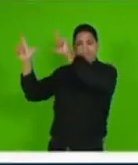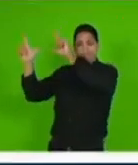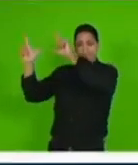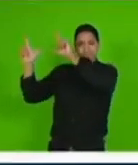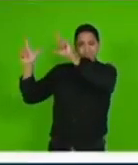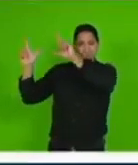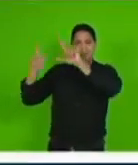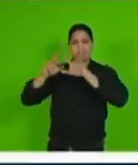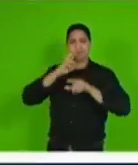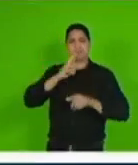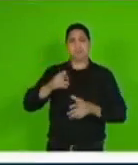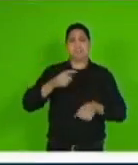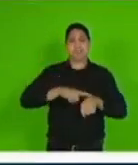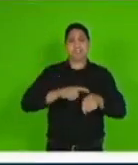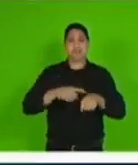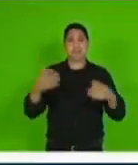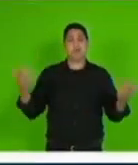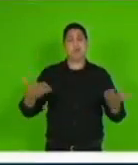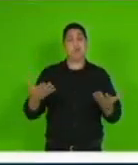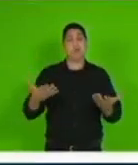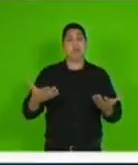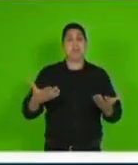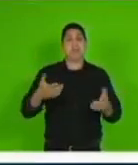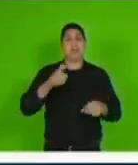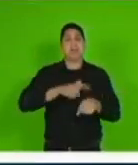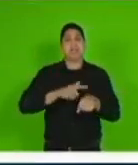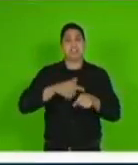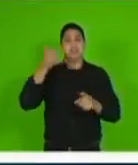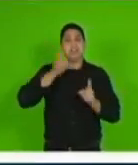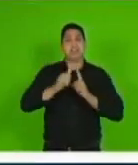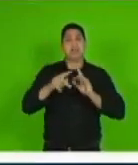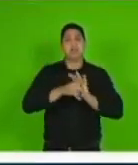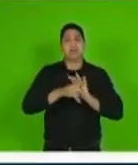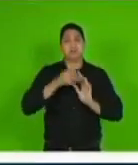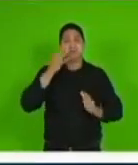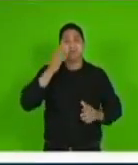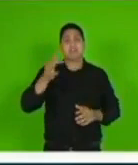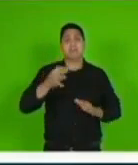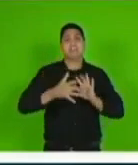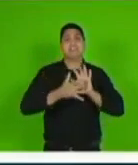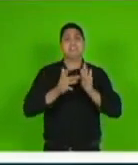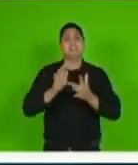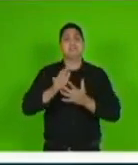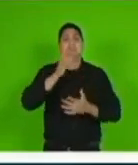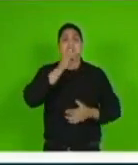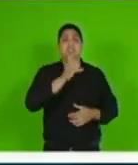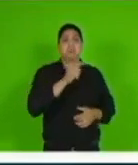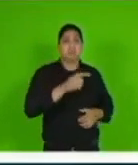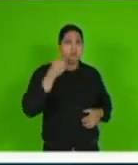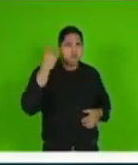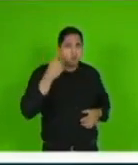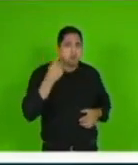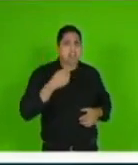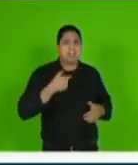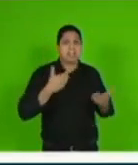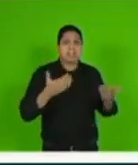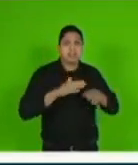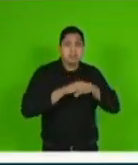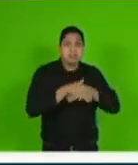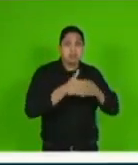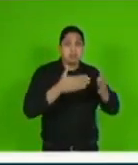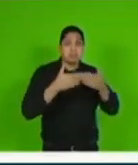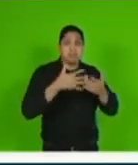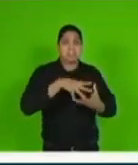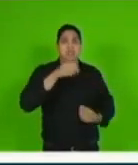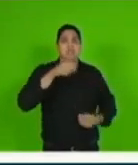world. So this time of night that is referred to in verse 20 is the time of soon that we